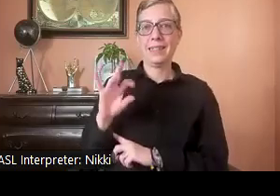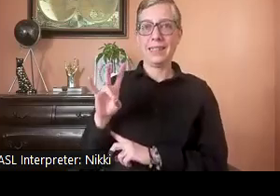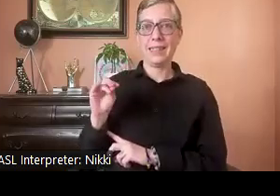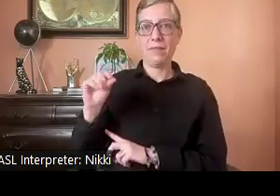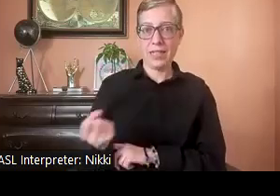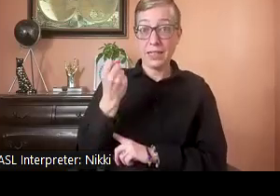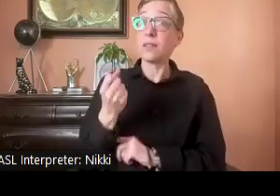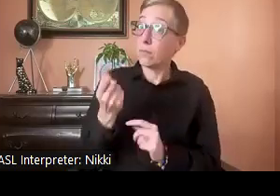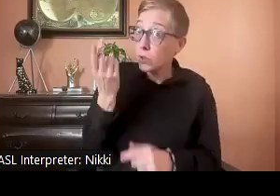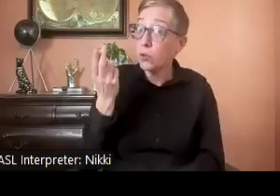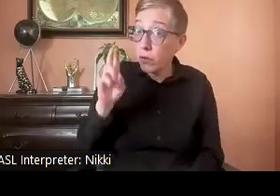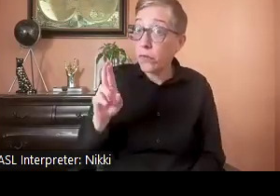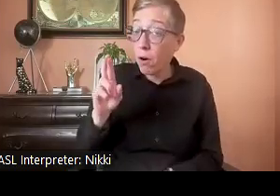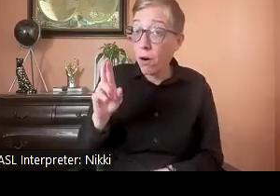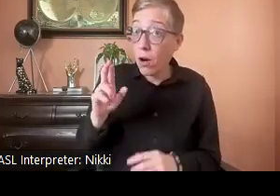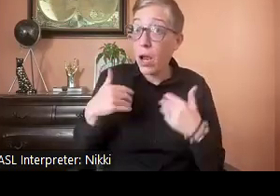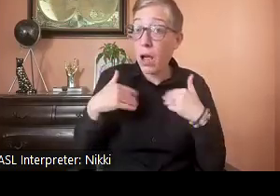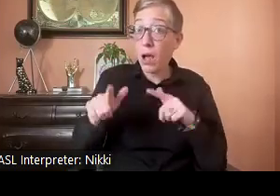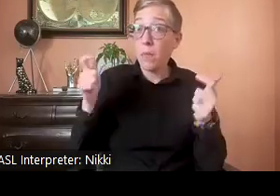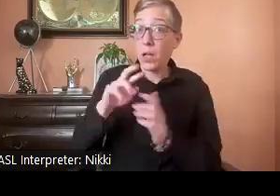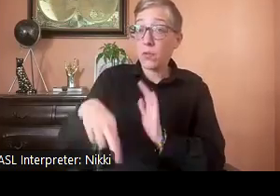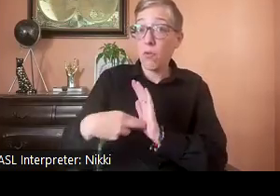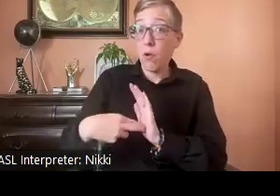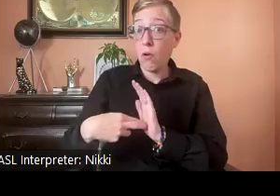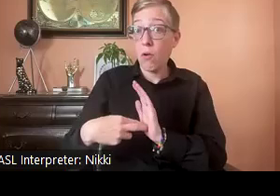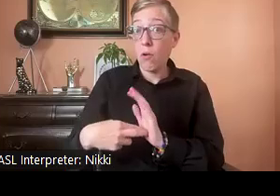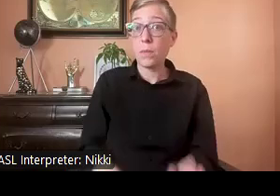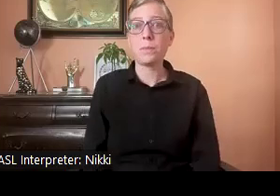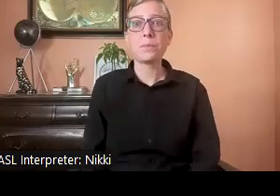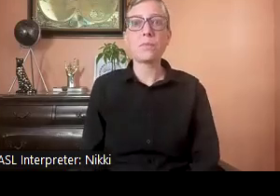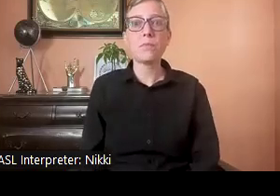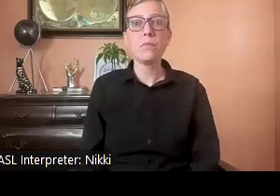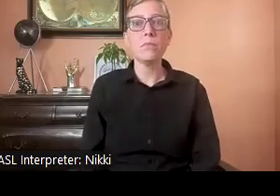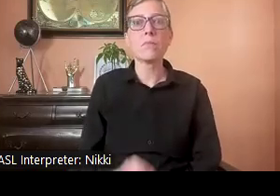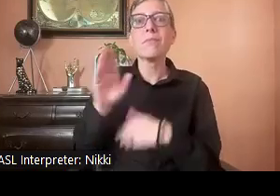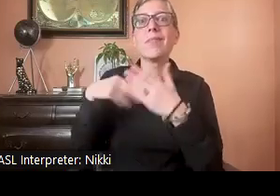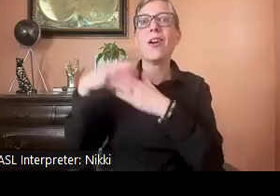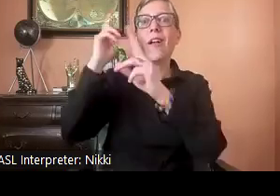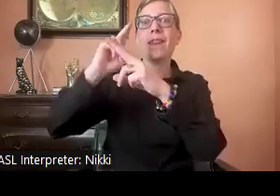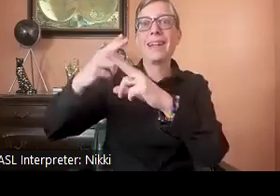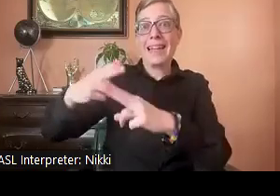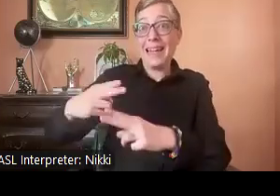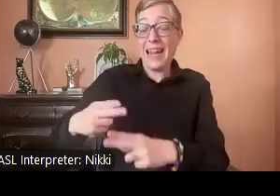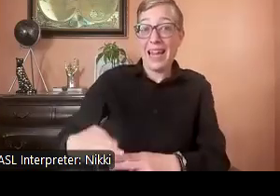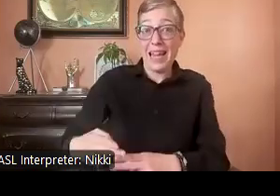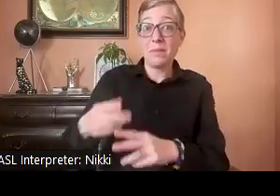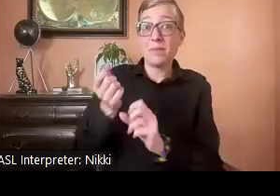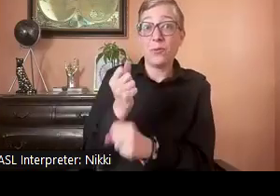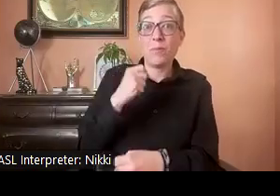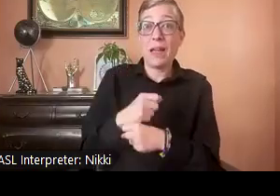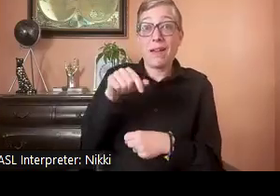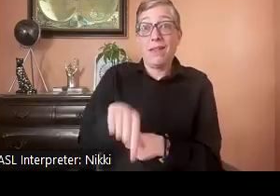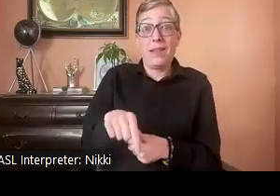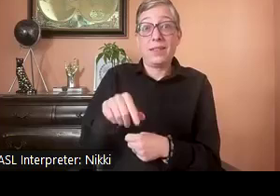to play a big role. We have all of the names that make biopsychosocial thinking not only in practice, but